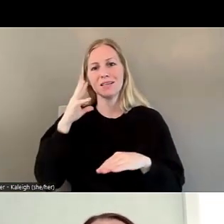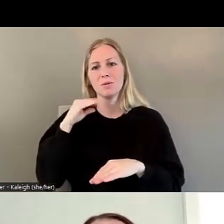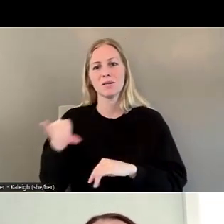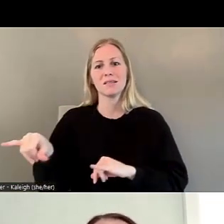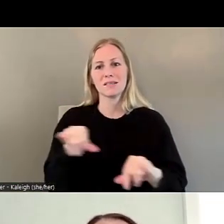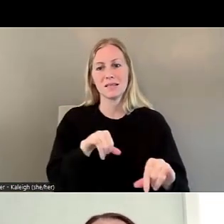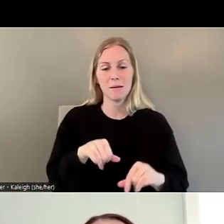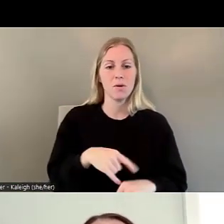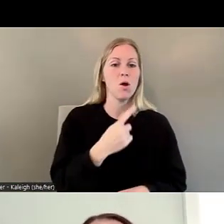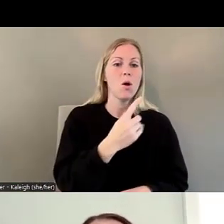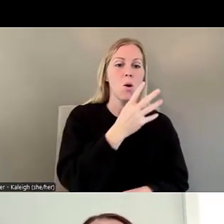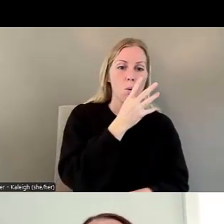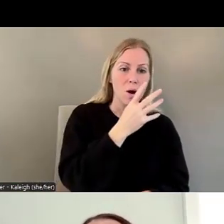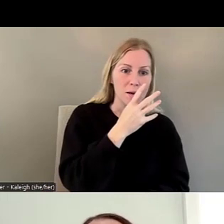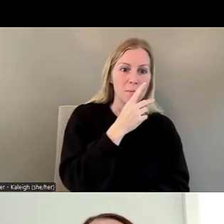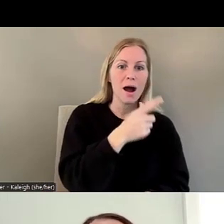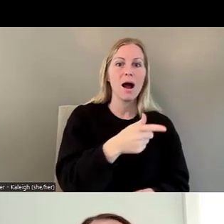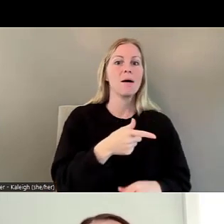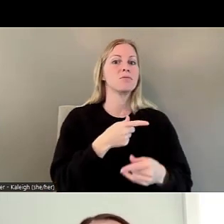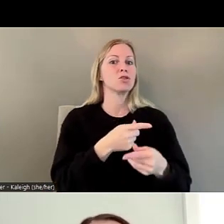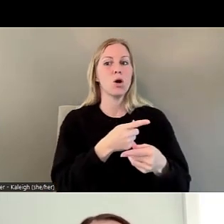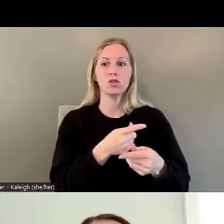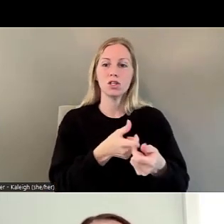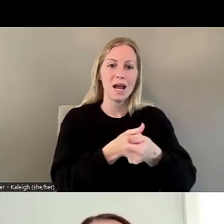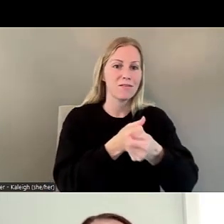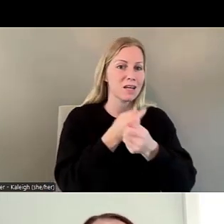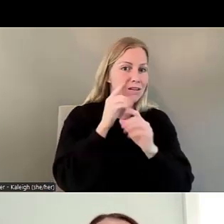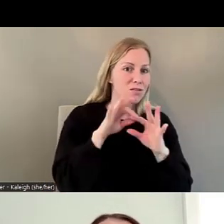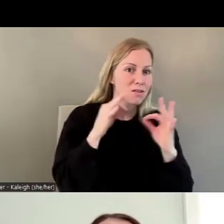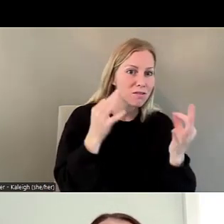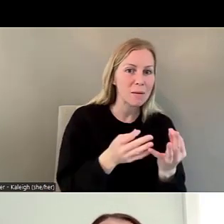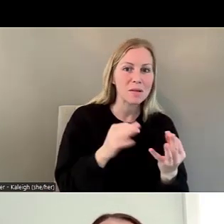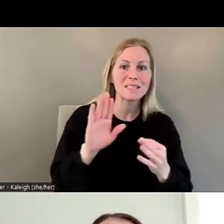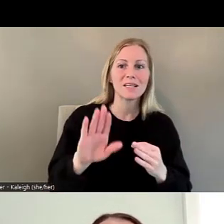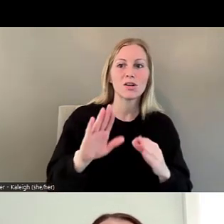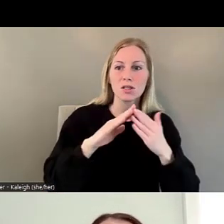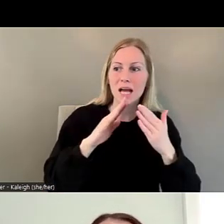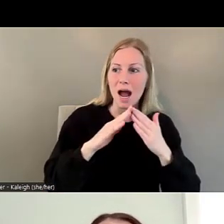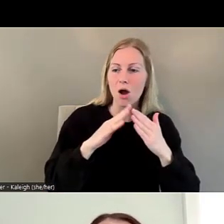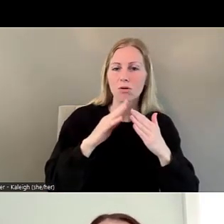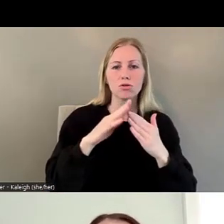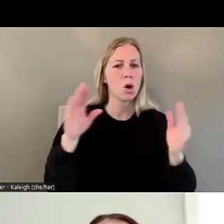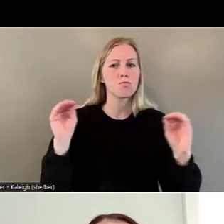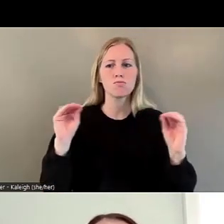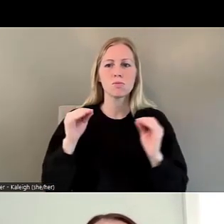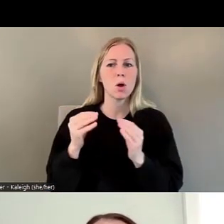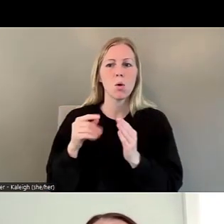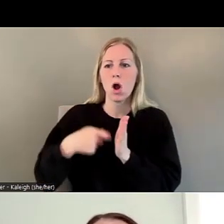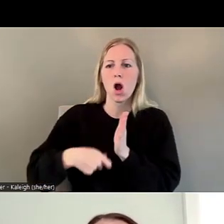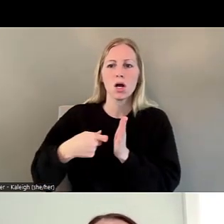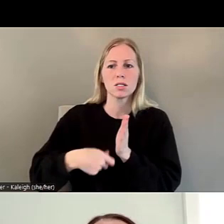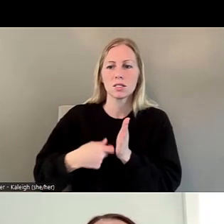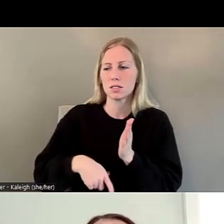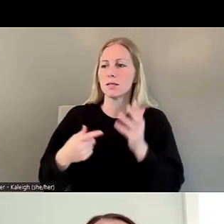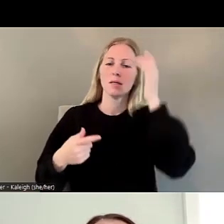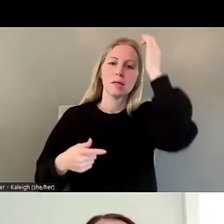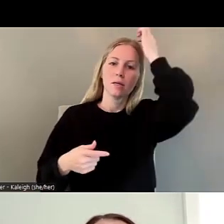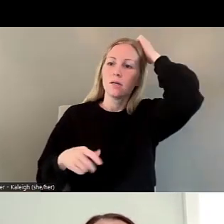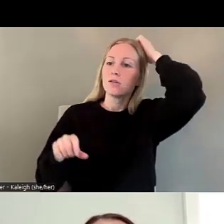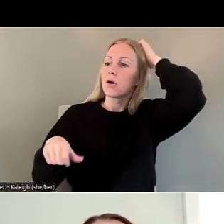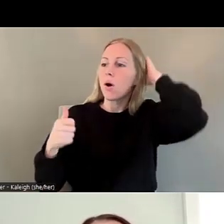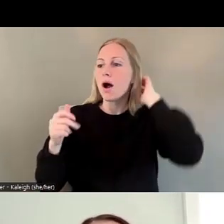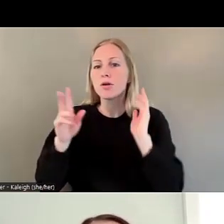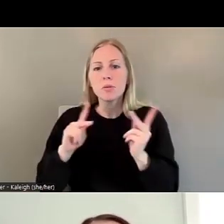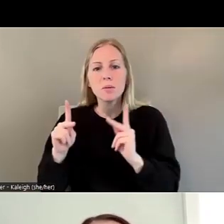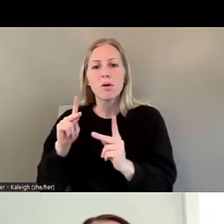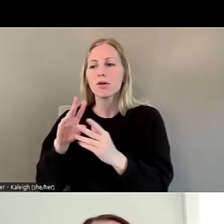Another advocates for families in her town free of charge, just so they will not have to go through what her family had to. Others are sharing their stories and getting